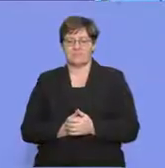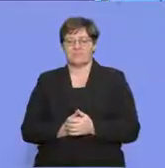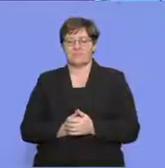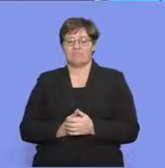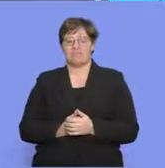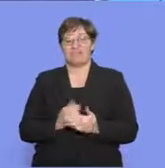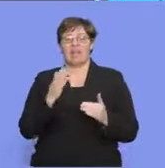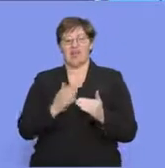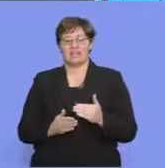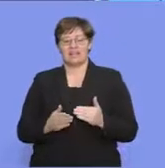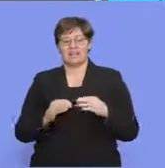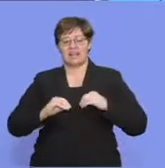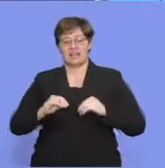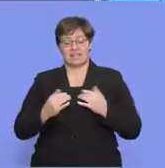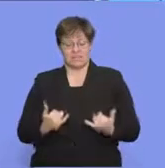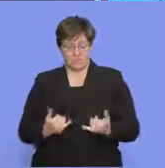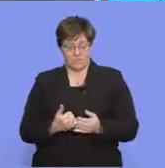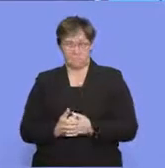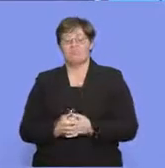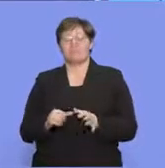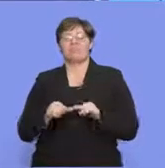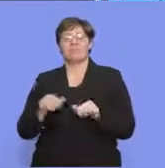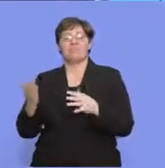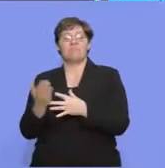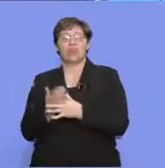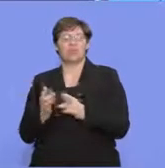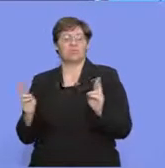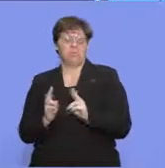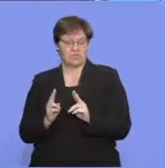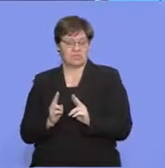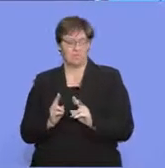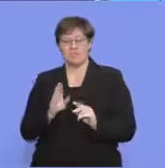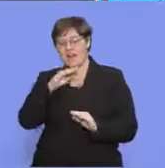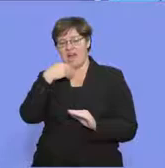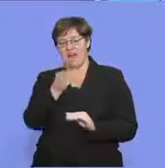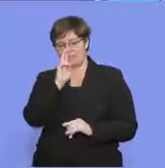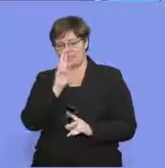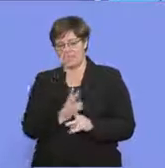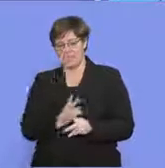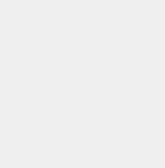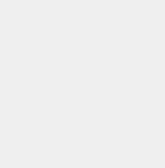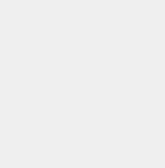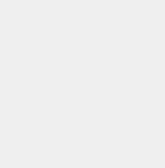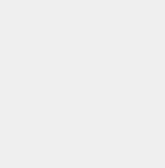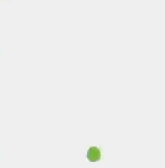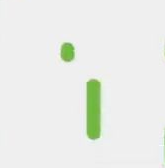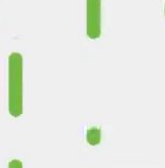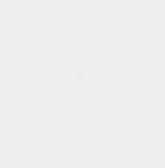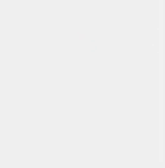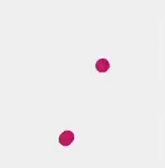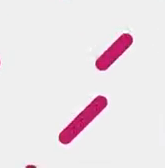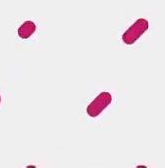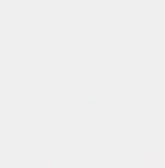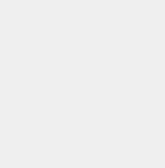We've come to the end of this part of our lesson. We're going to take a short break. See you afterwards.